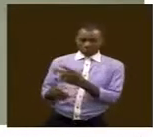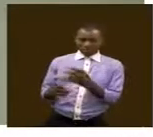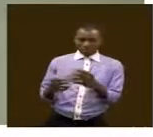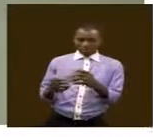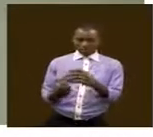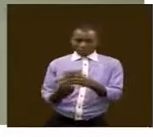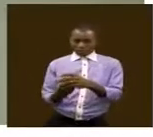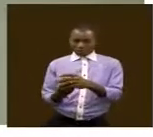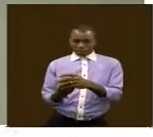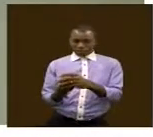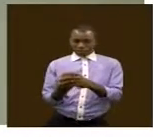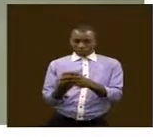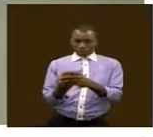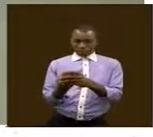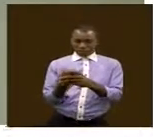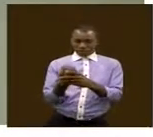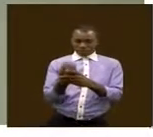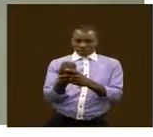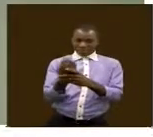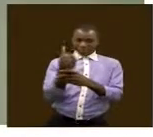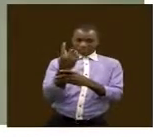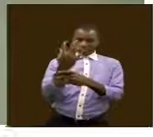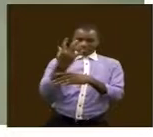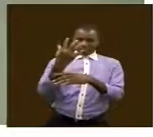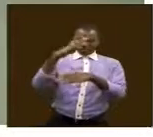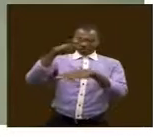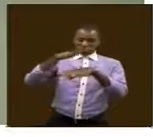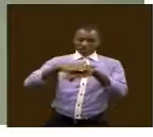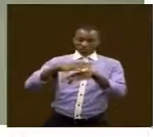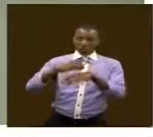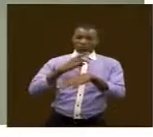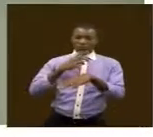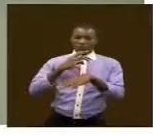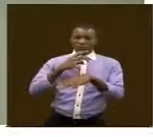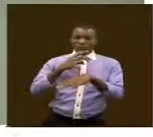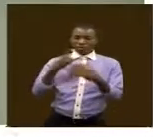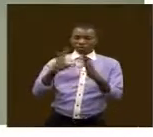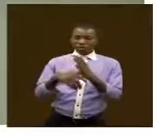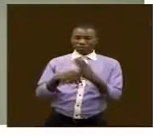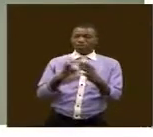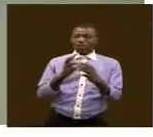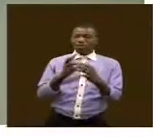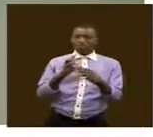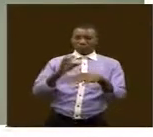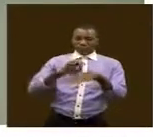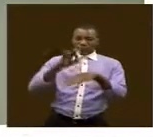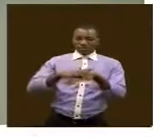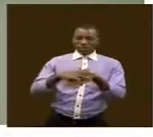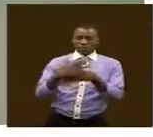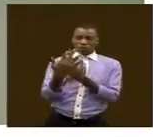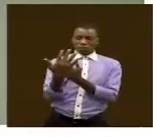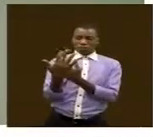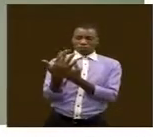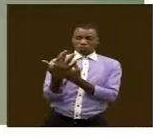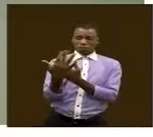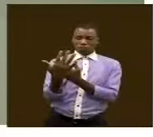out of the pupal case. The newly emerged adult rests on the surface of the water for a short time to allow